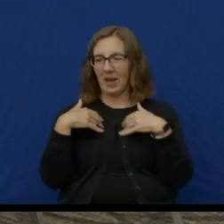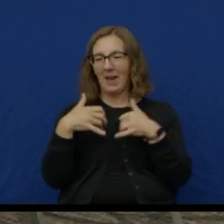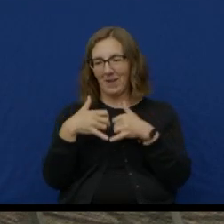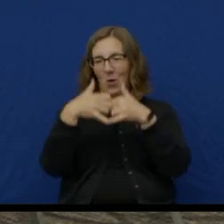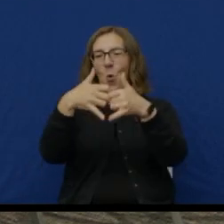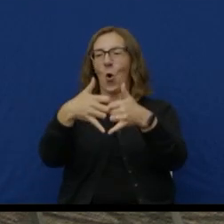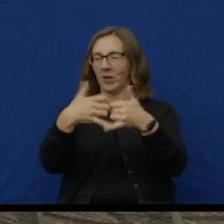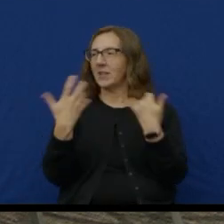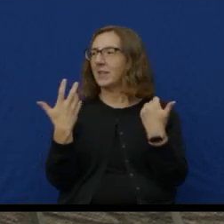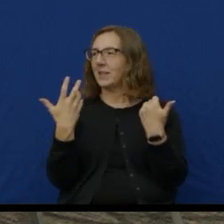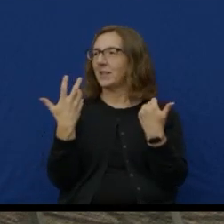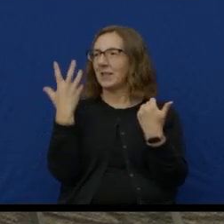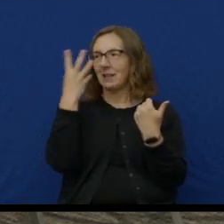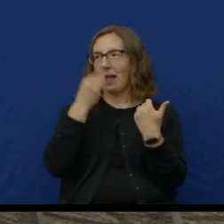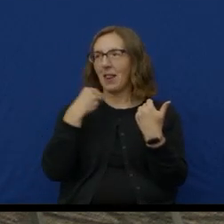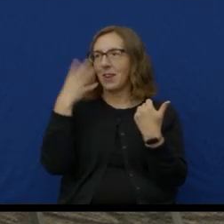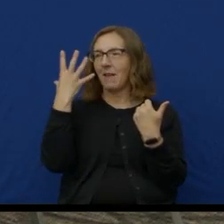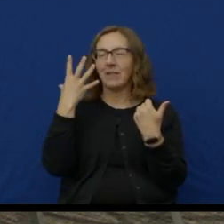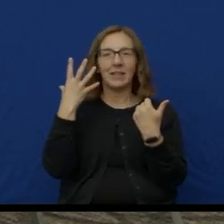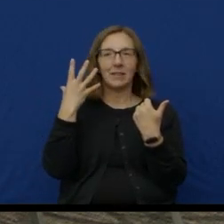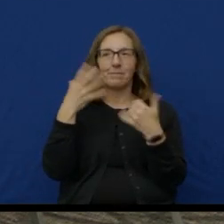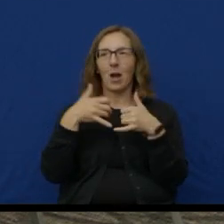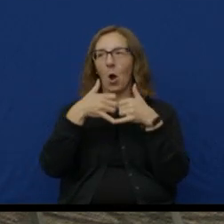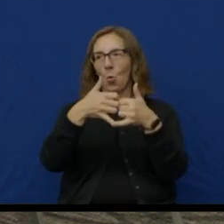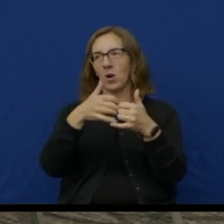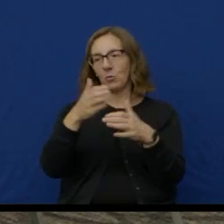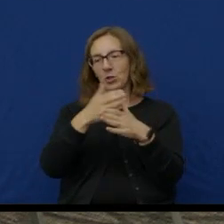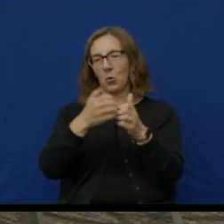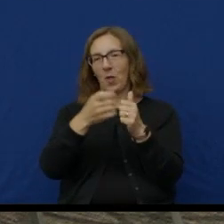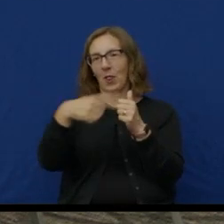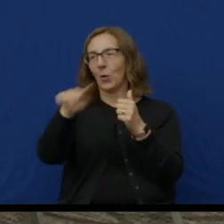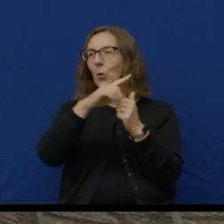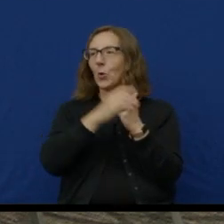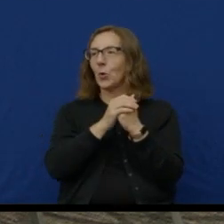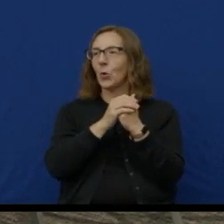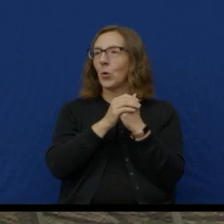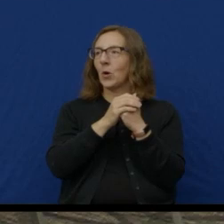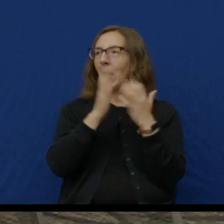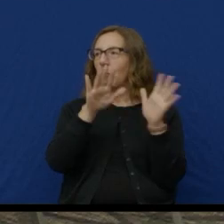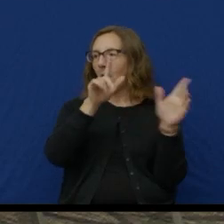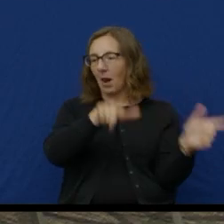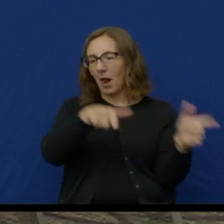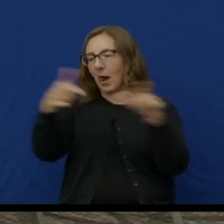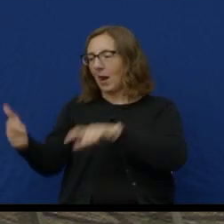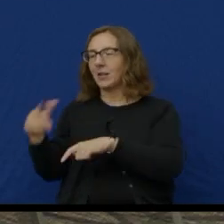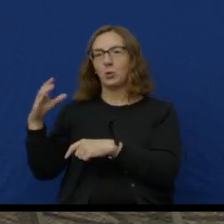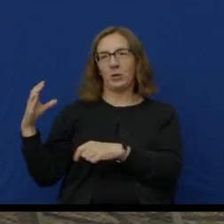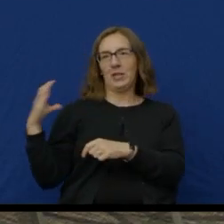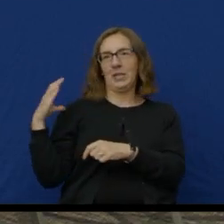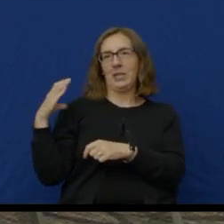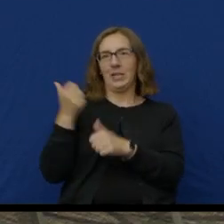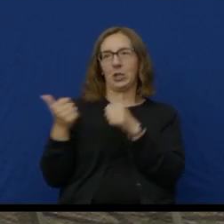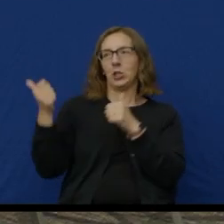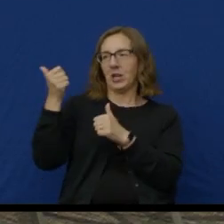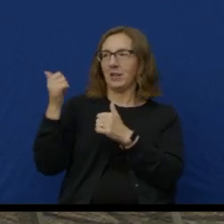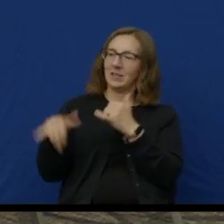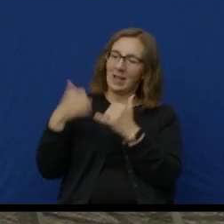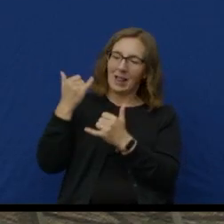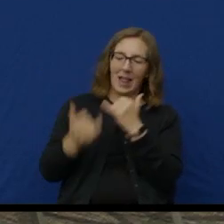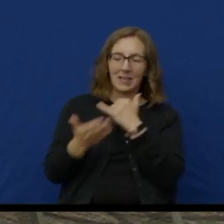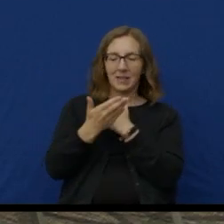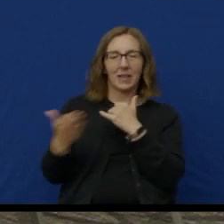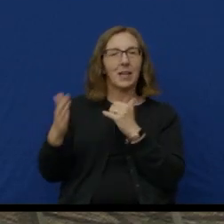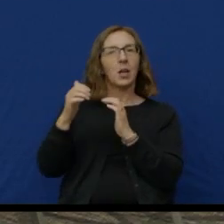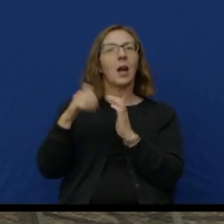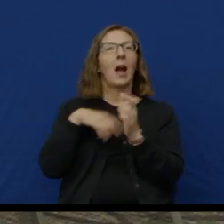lovely award that I'll share with you. I'll turn things over to the chair now, and because this is the last thing on the agenda, we may want to let